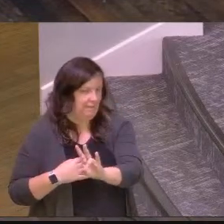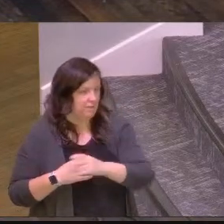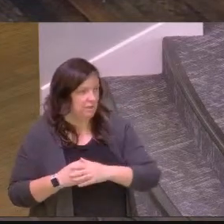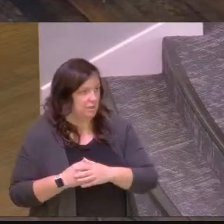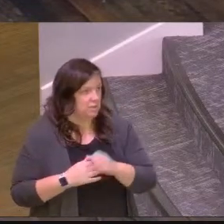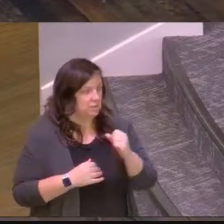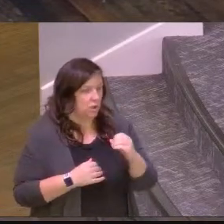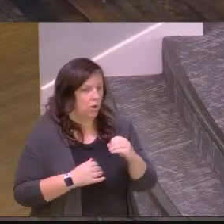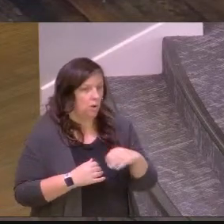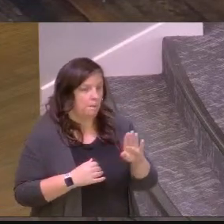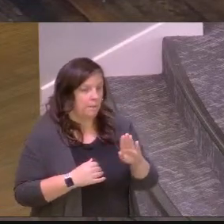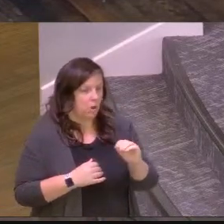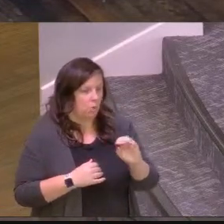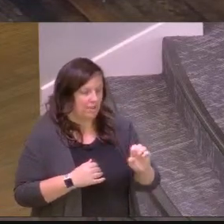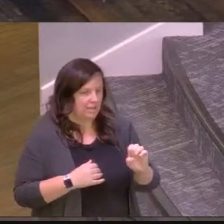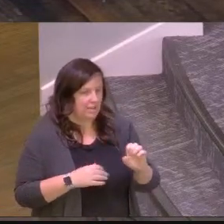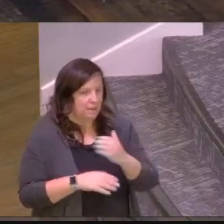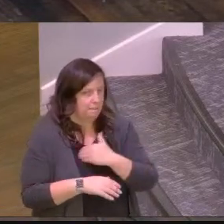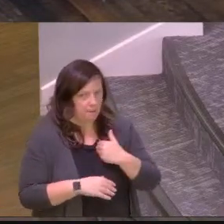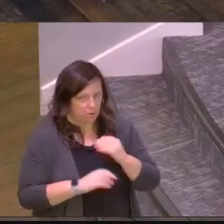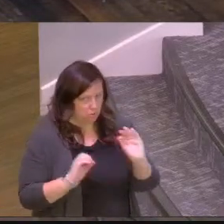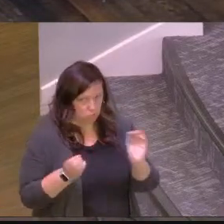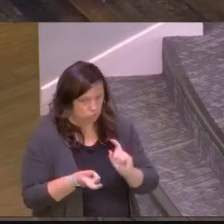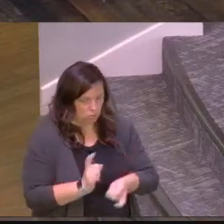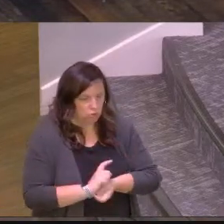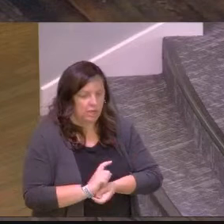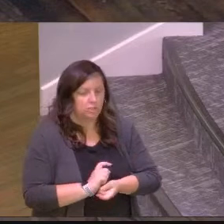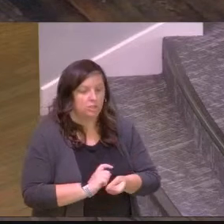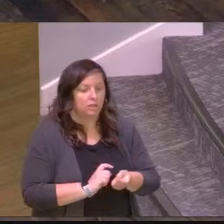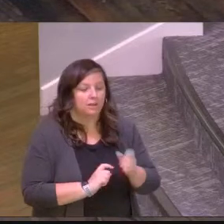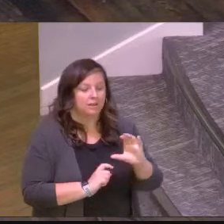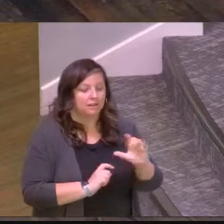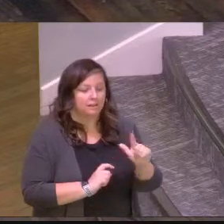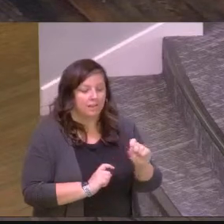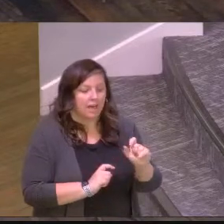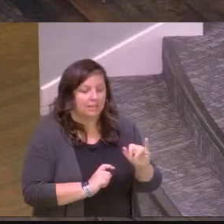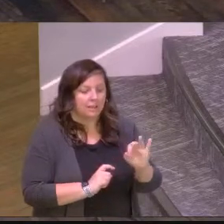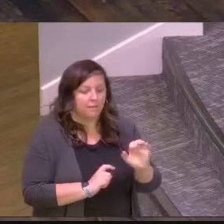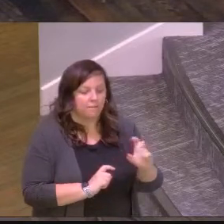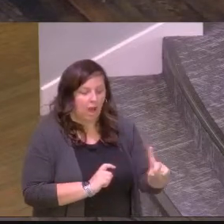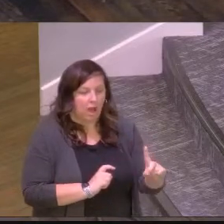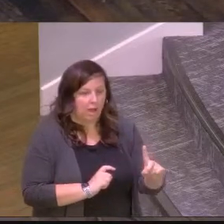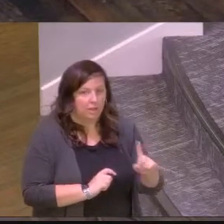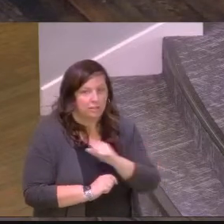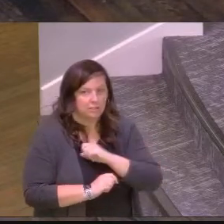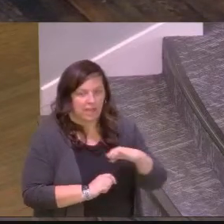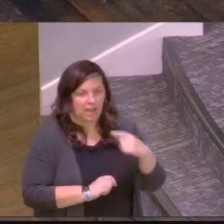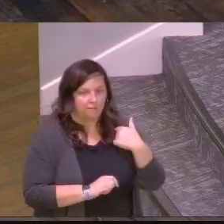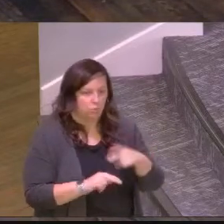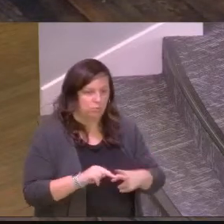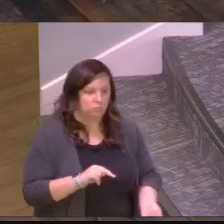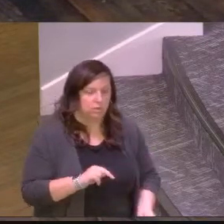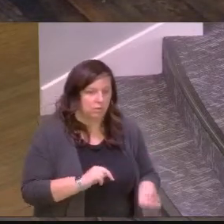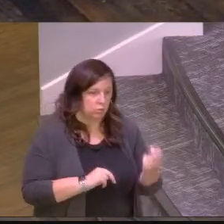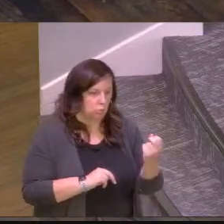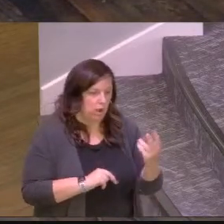there's no change there. For classified folks, dropped 12 positions, and our certified positions actually went up 5 for a